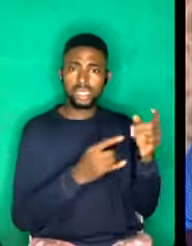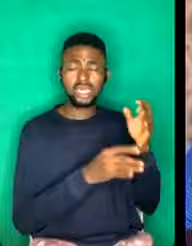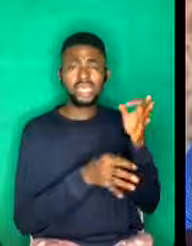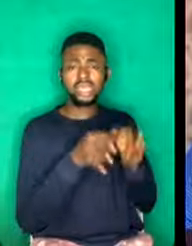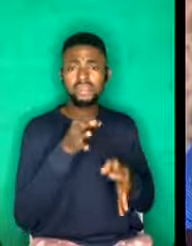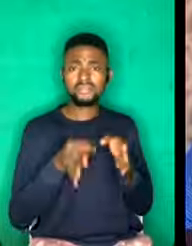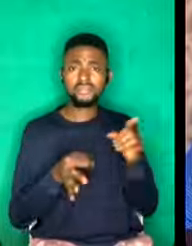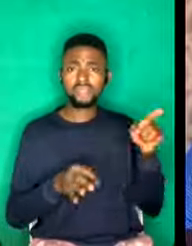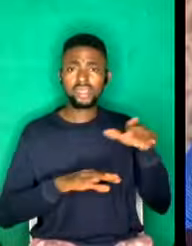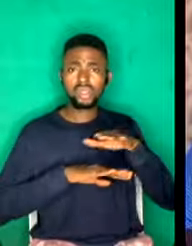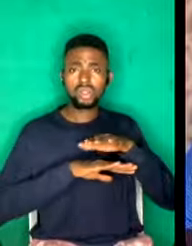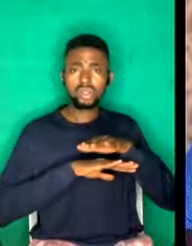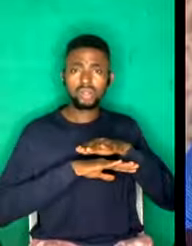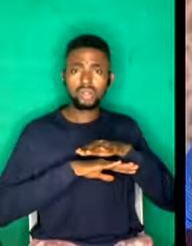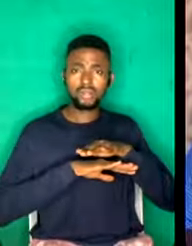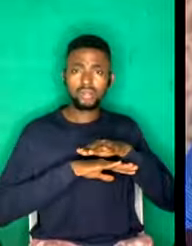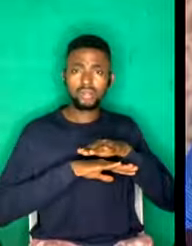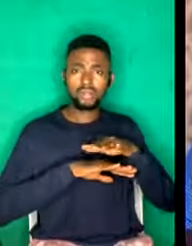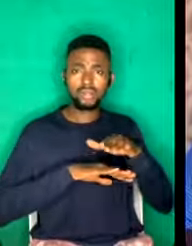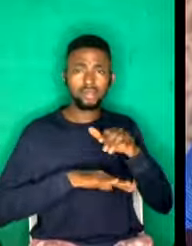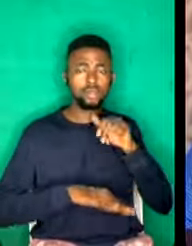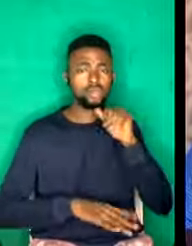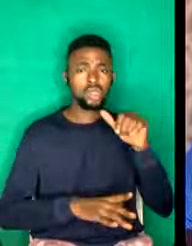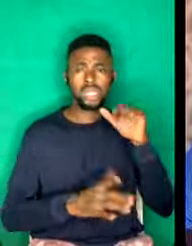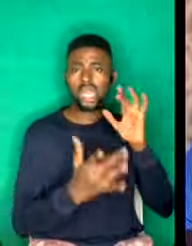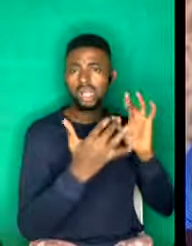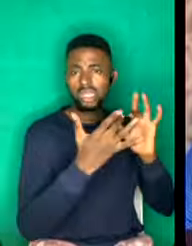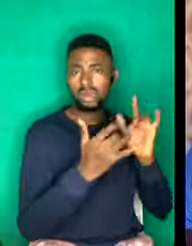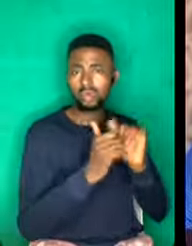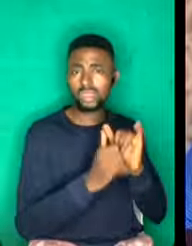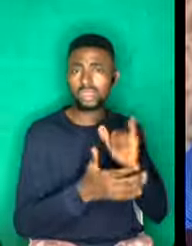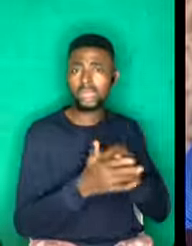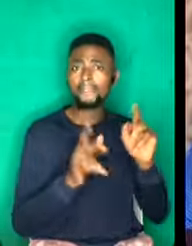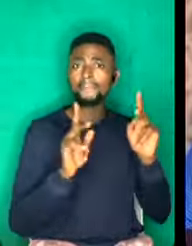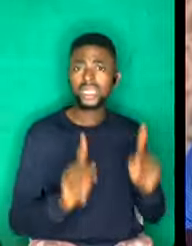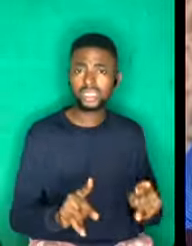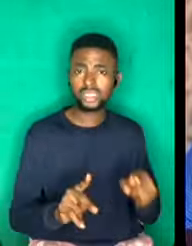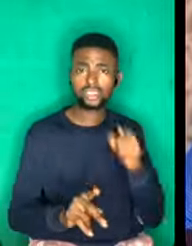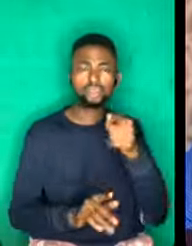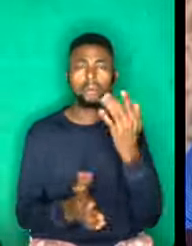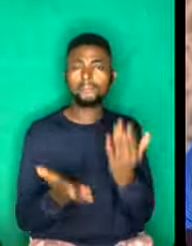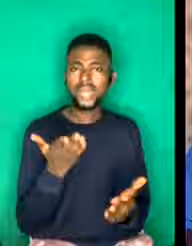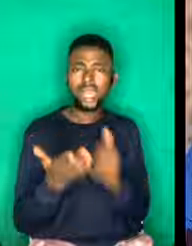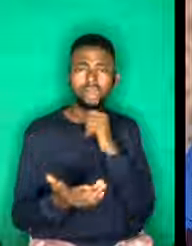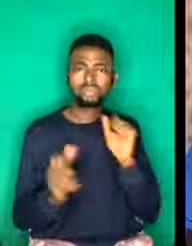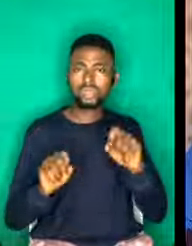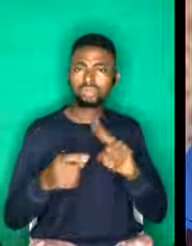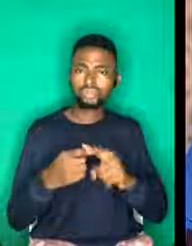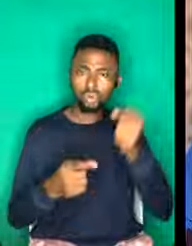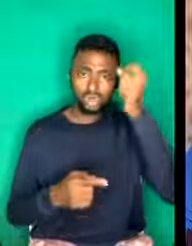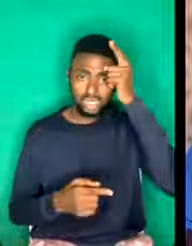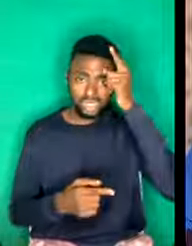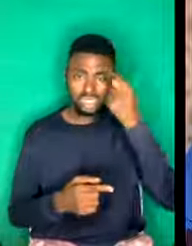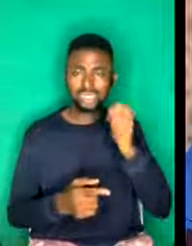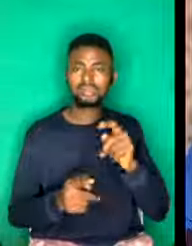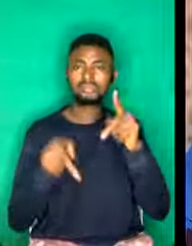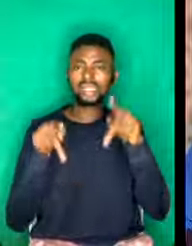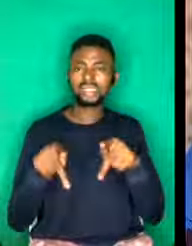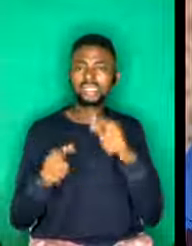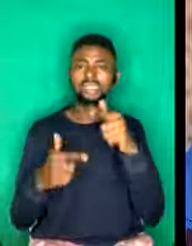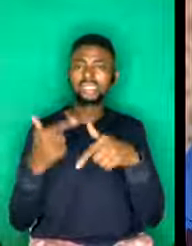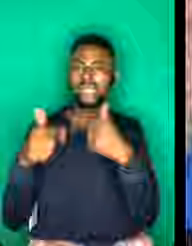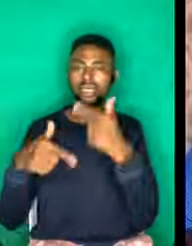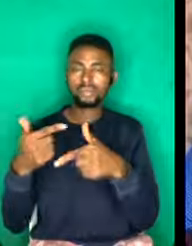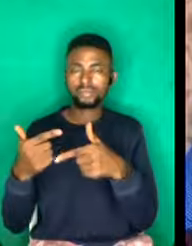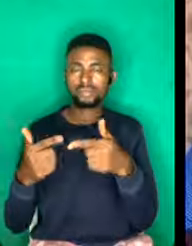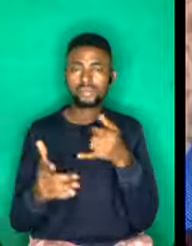are not really in touch with that person, you might not be able to understand the person's sign, right? So it